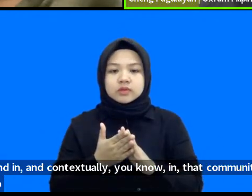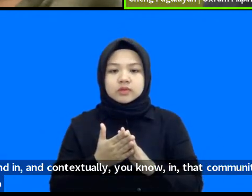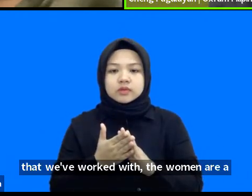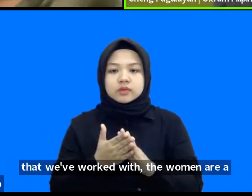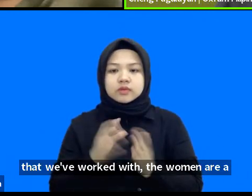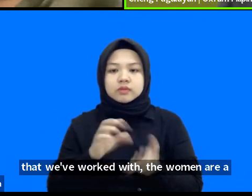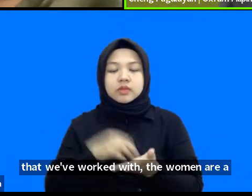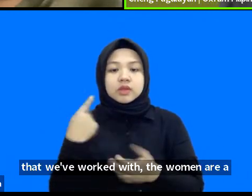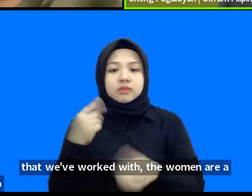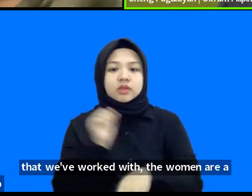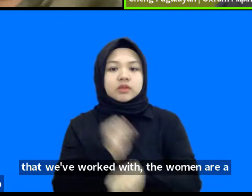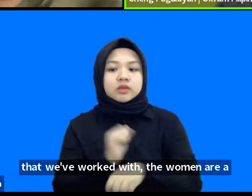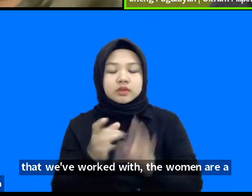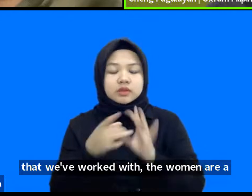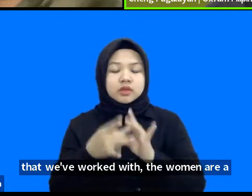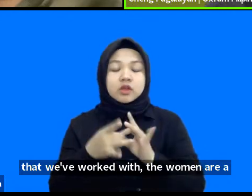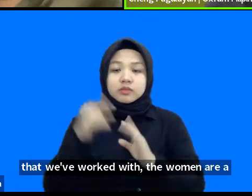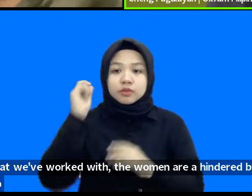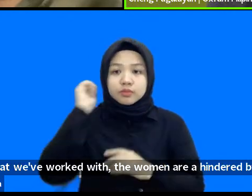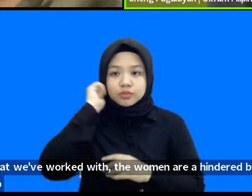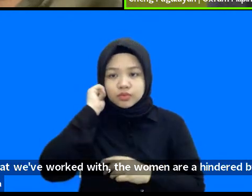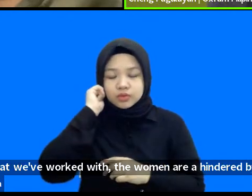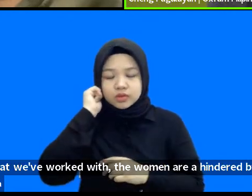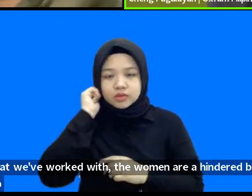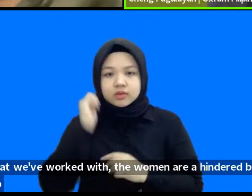hindered by economic